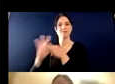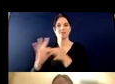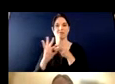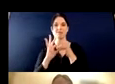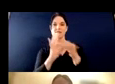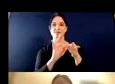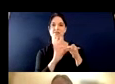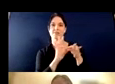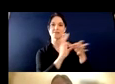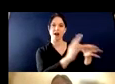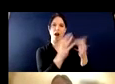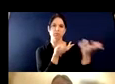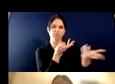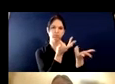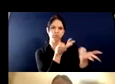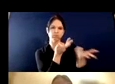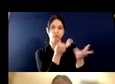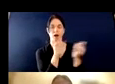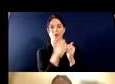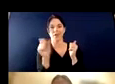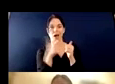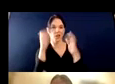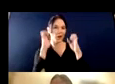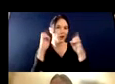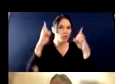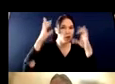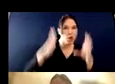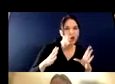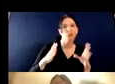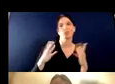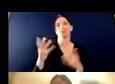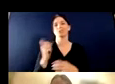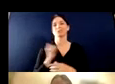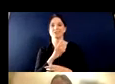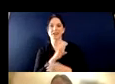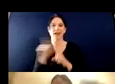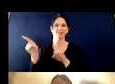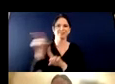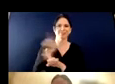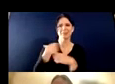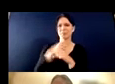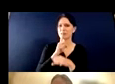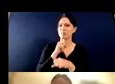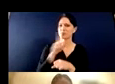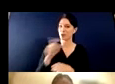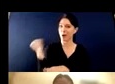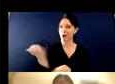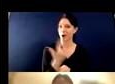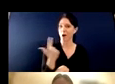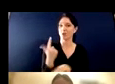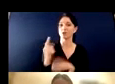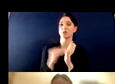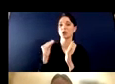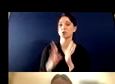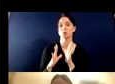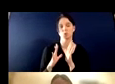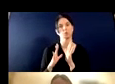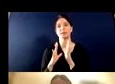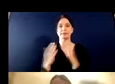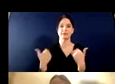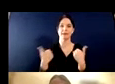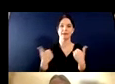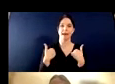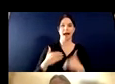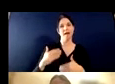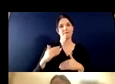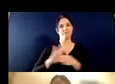and therapists to make sure that our students have all of the supports they need to thrive in whatever educational setting they're